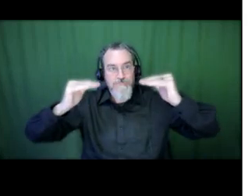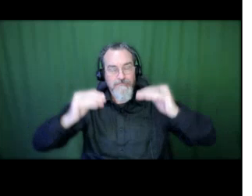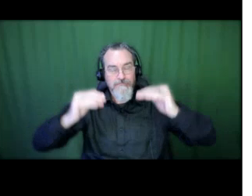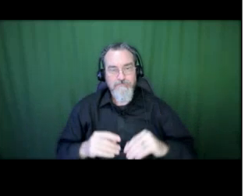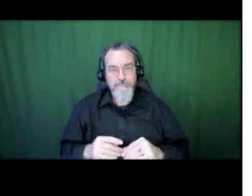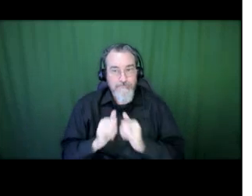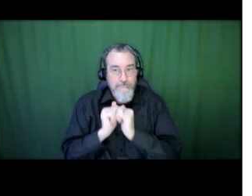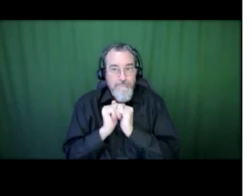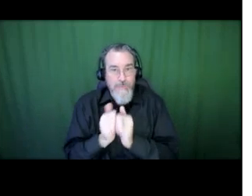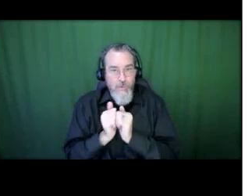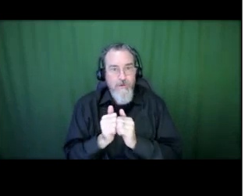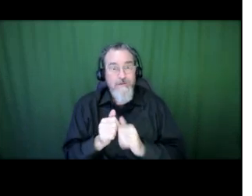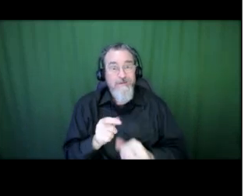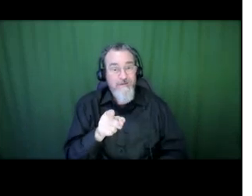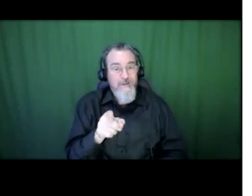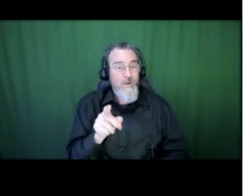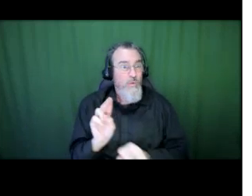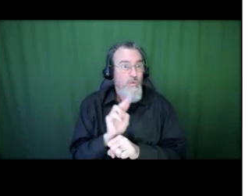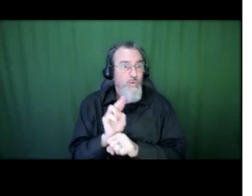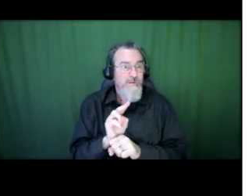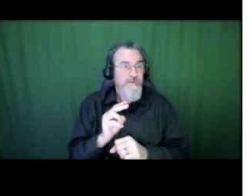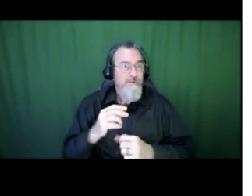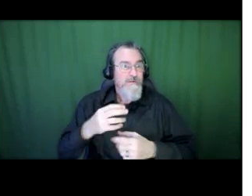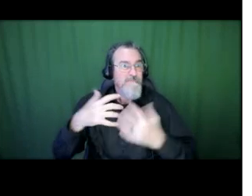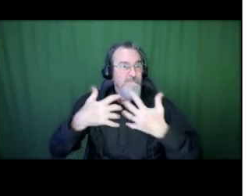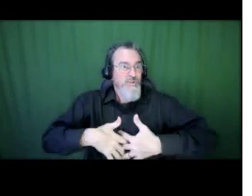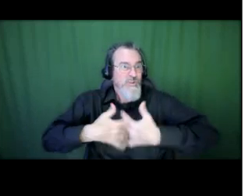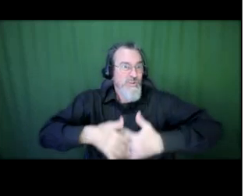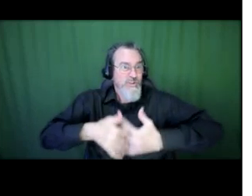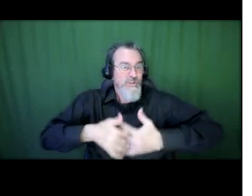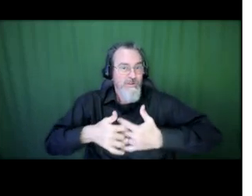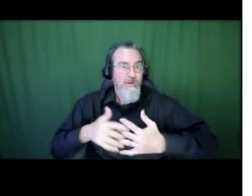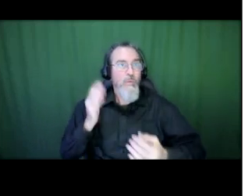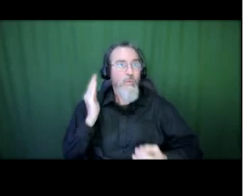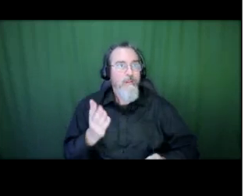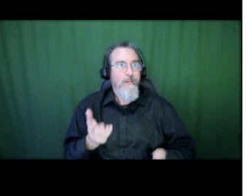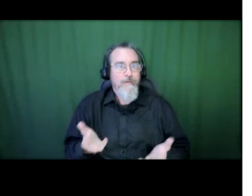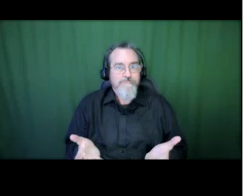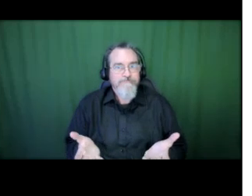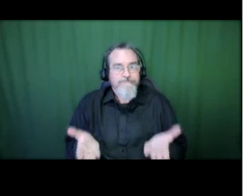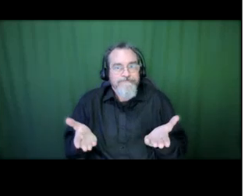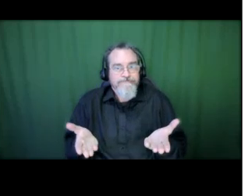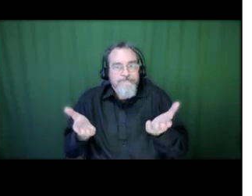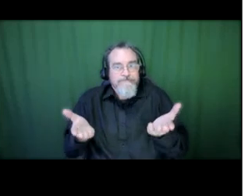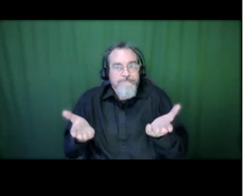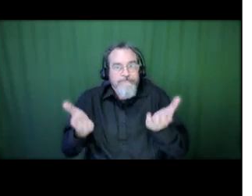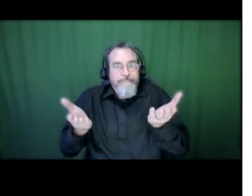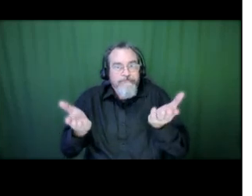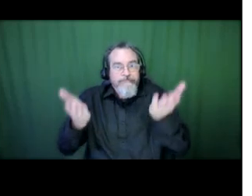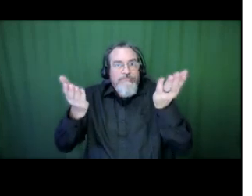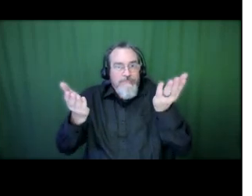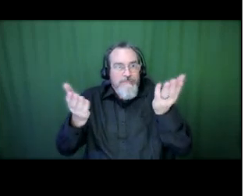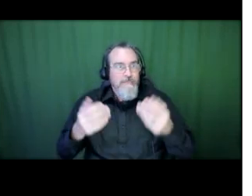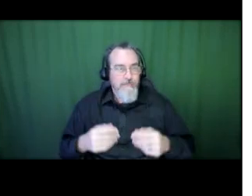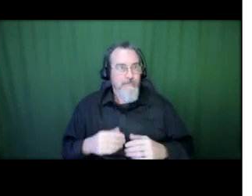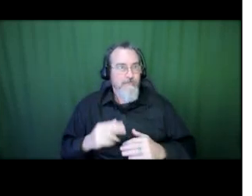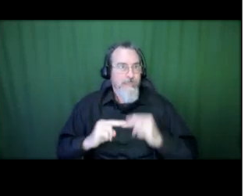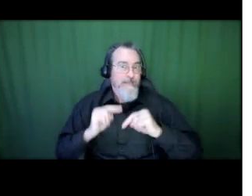unified hydraulic jacking machine, and that's the machine that helps to jack the building up. Apparently, they're quite